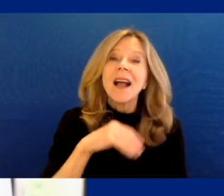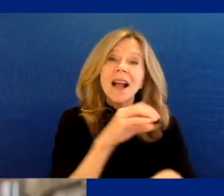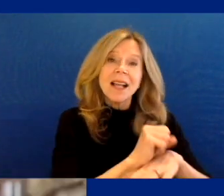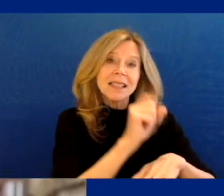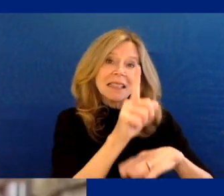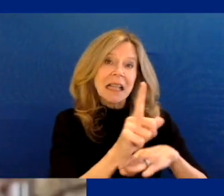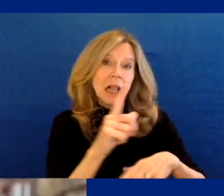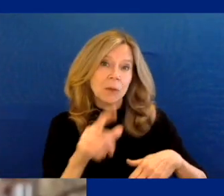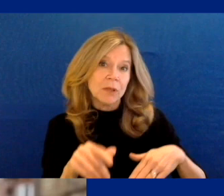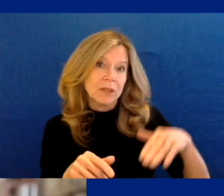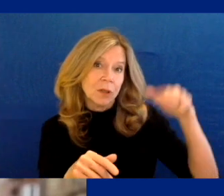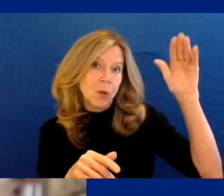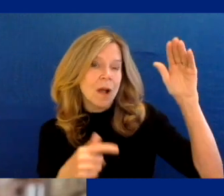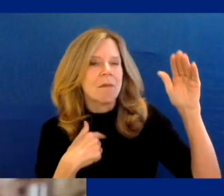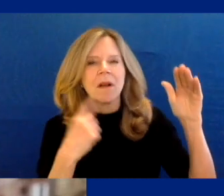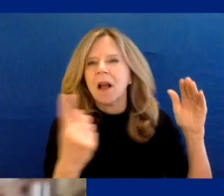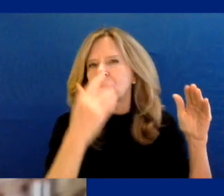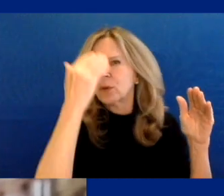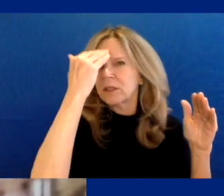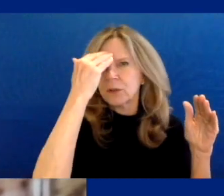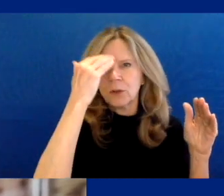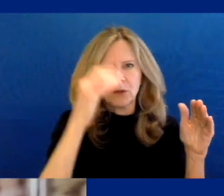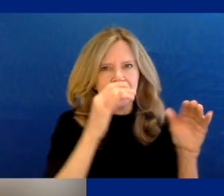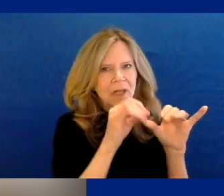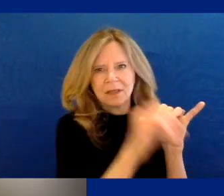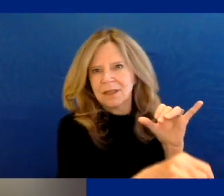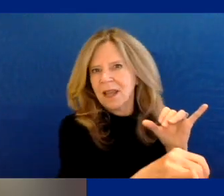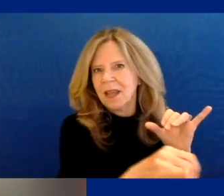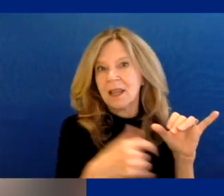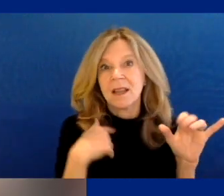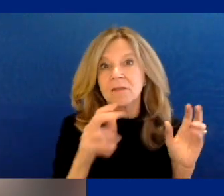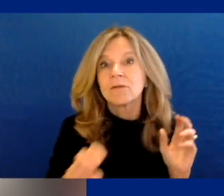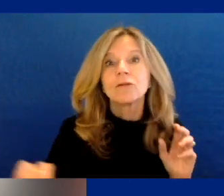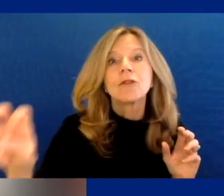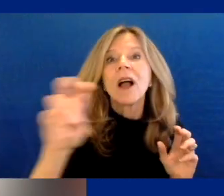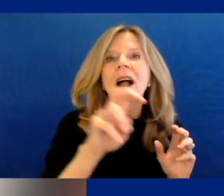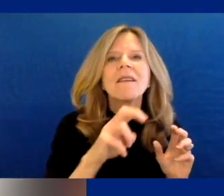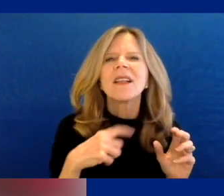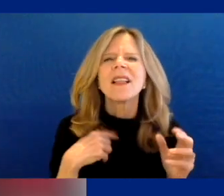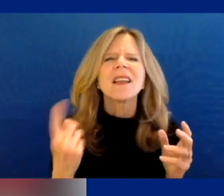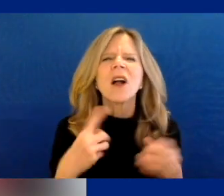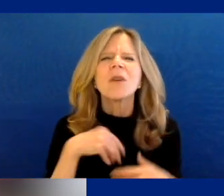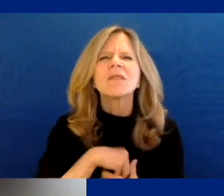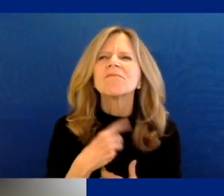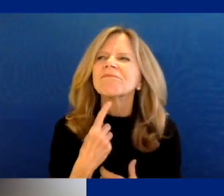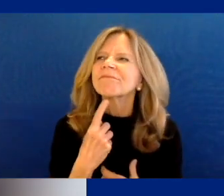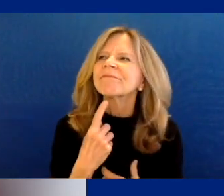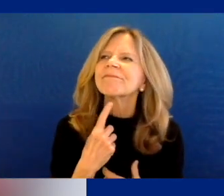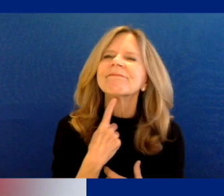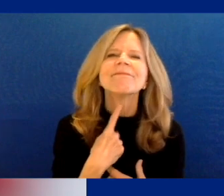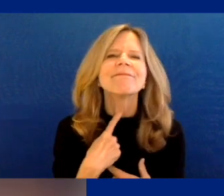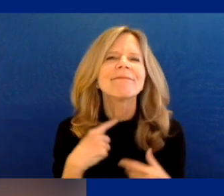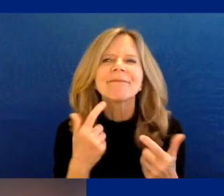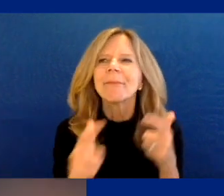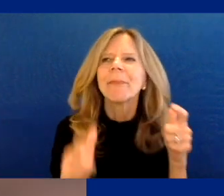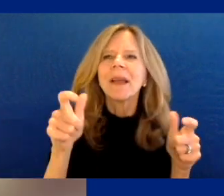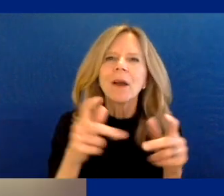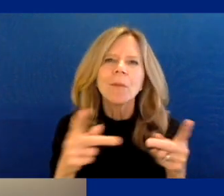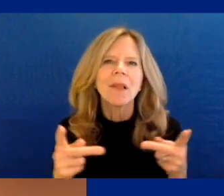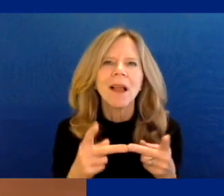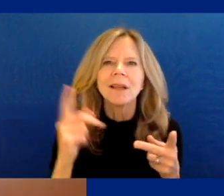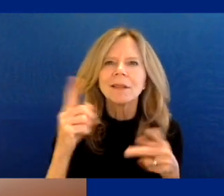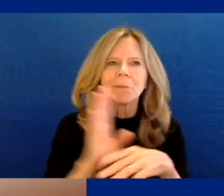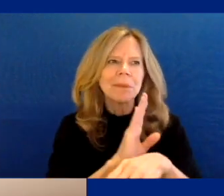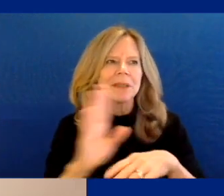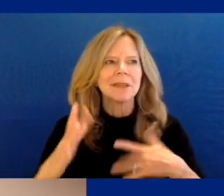going to stay in St. Louis. After traveling at a young age, I already knew I need to get to a bigger place, a more busy place, somewhere like where